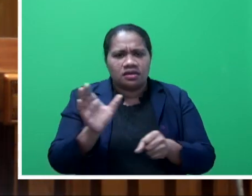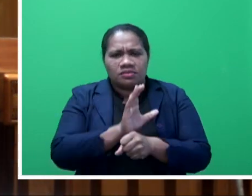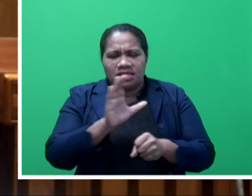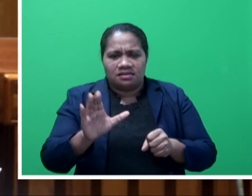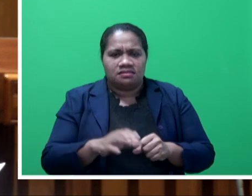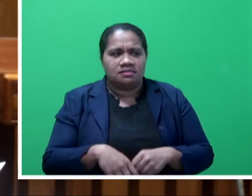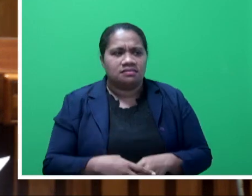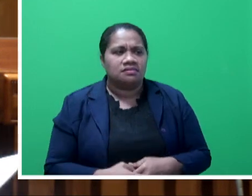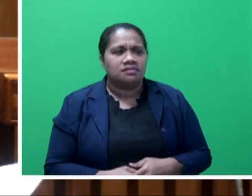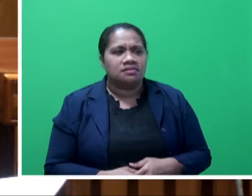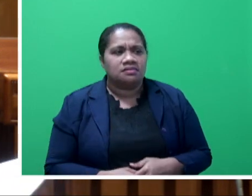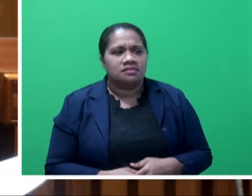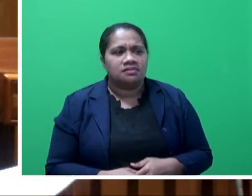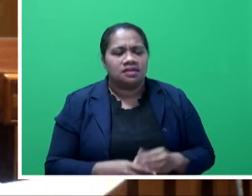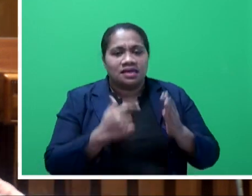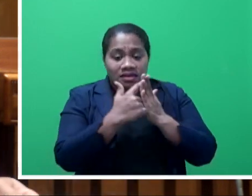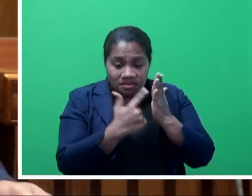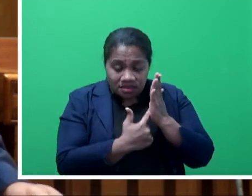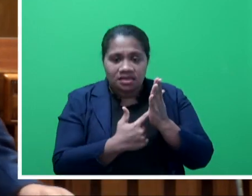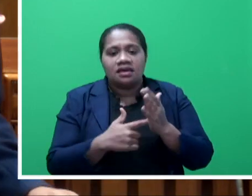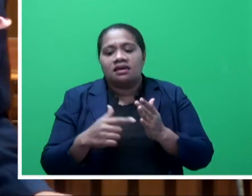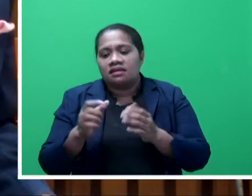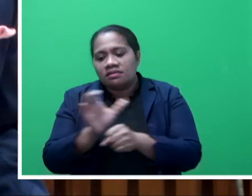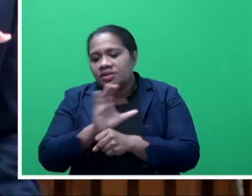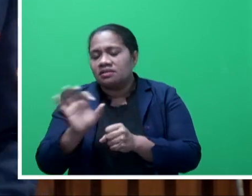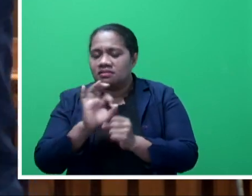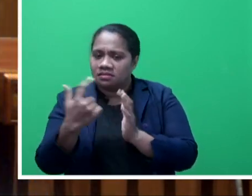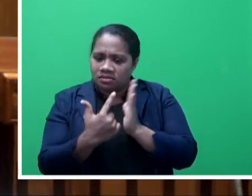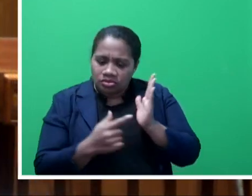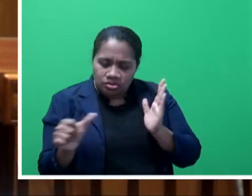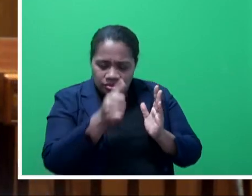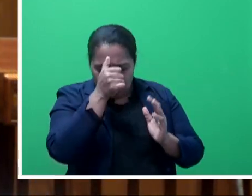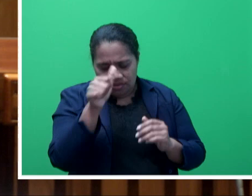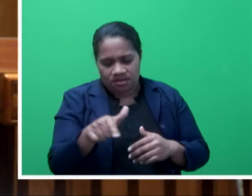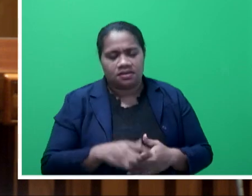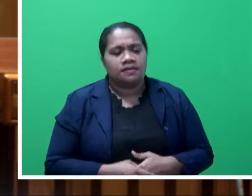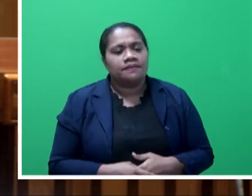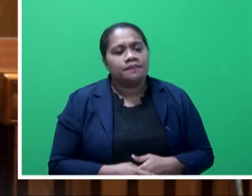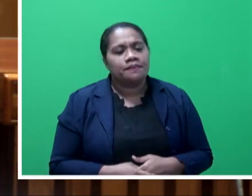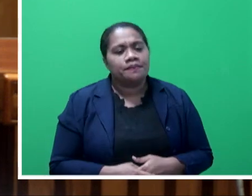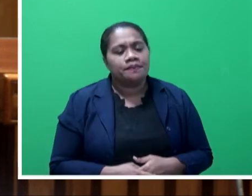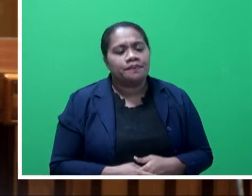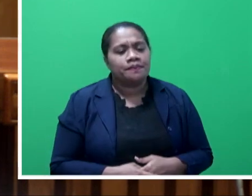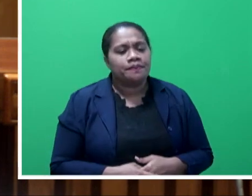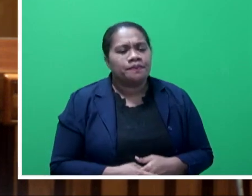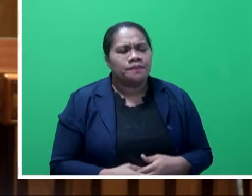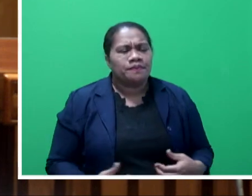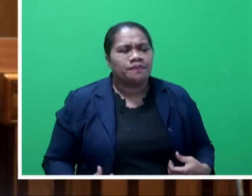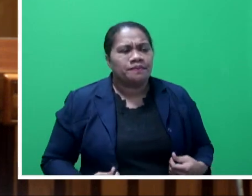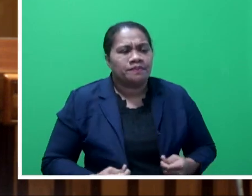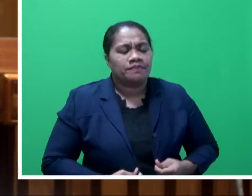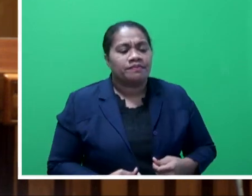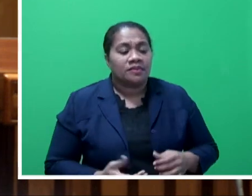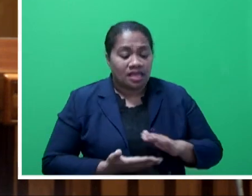listed companies and companies that are not listed. You should also know that. Mr. Speaker, sir, under the new